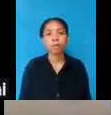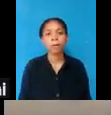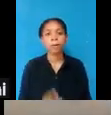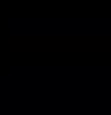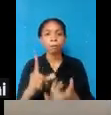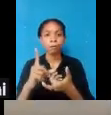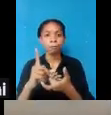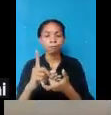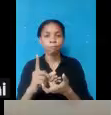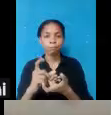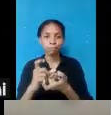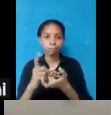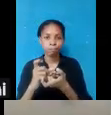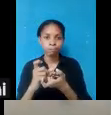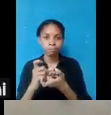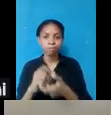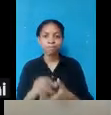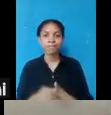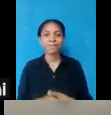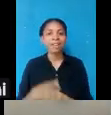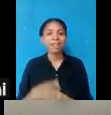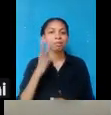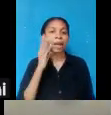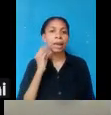your camera.